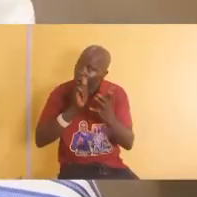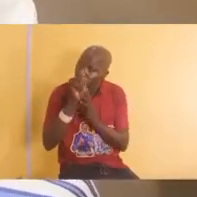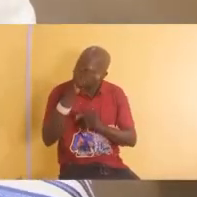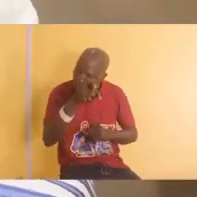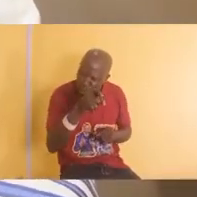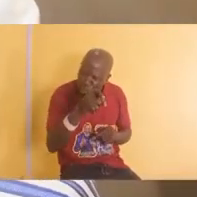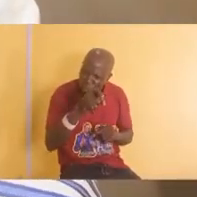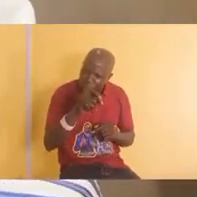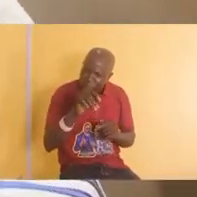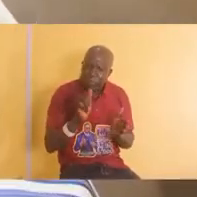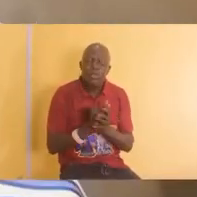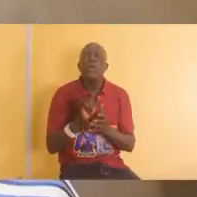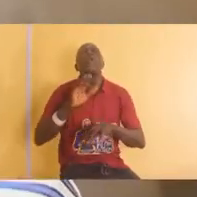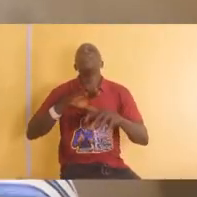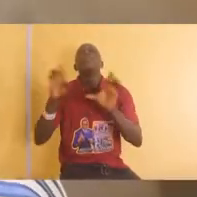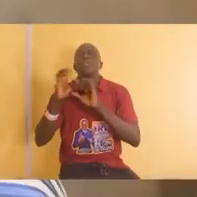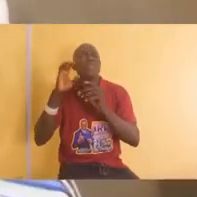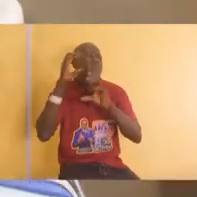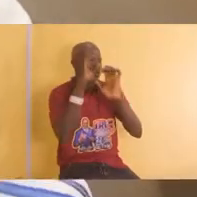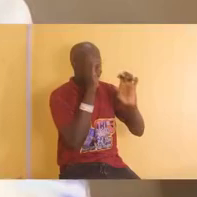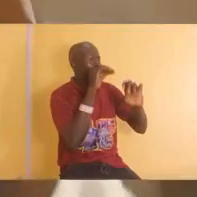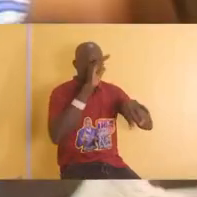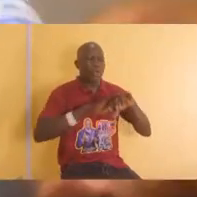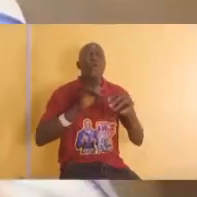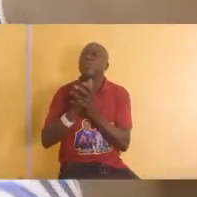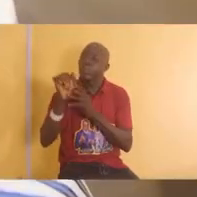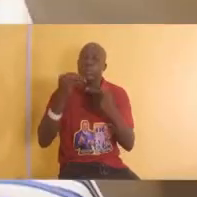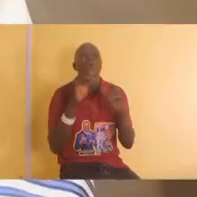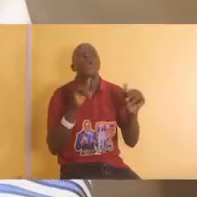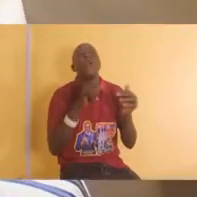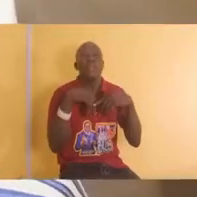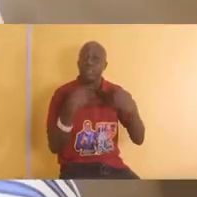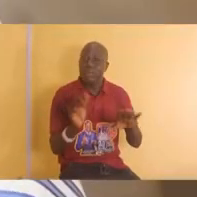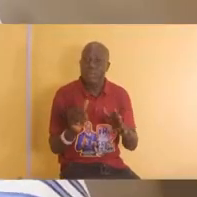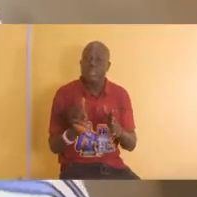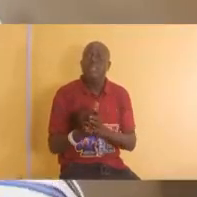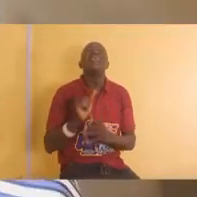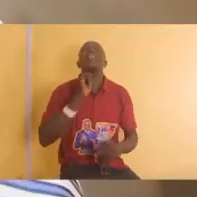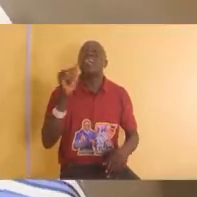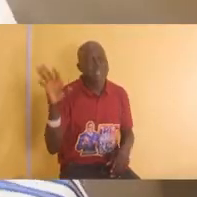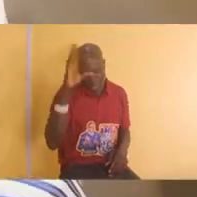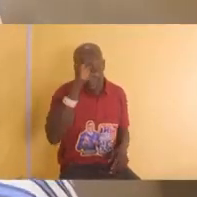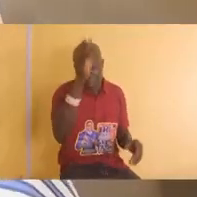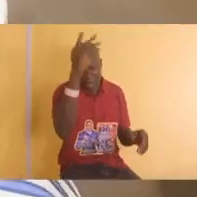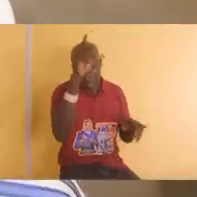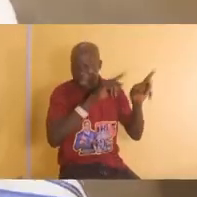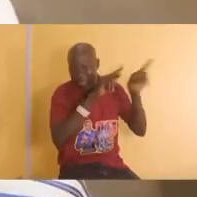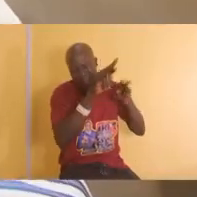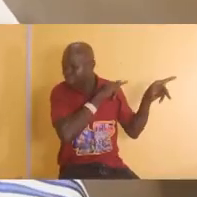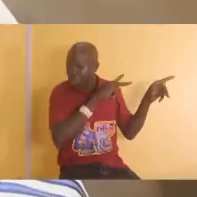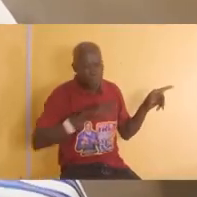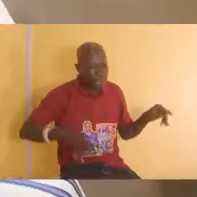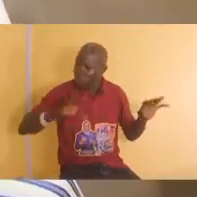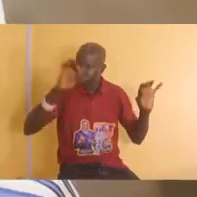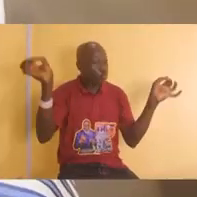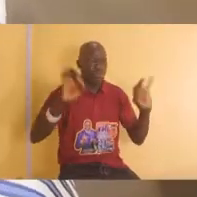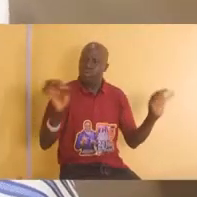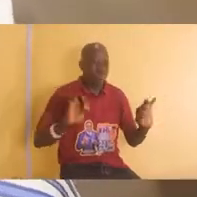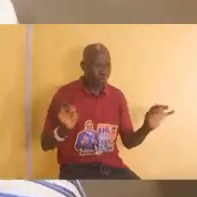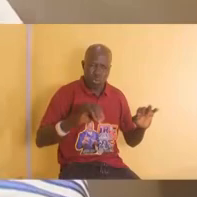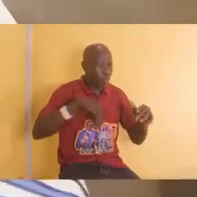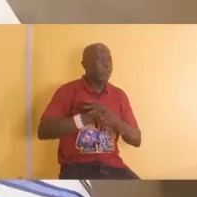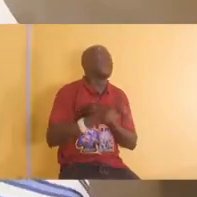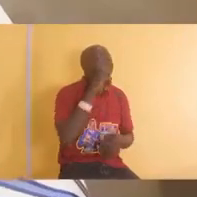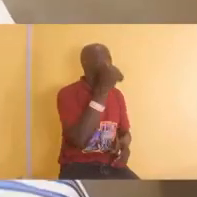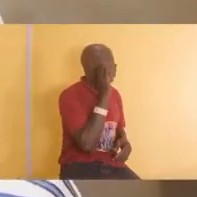will down. They want to make video call. They will pray and say, is that shame? I'm not a